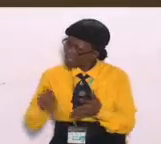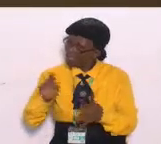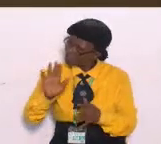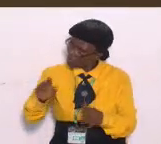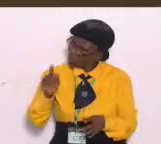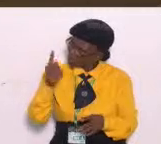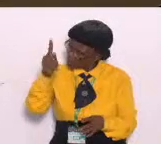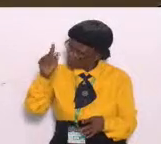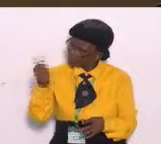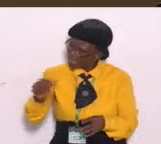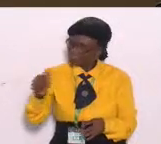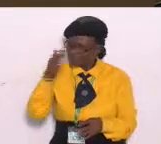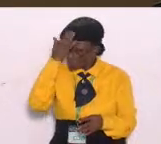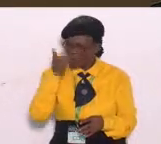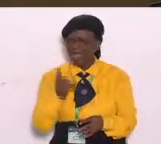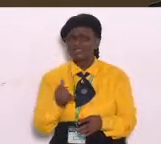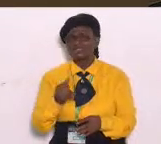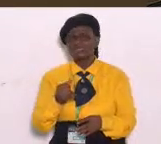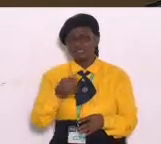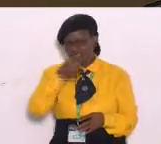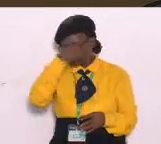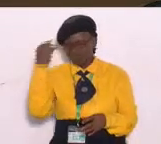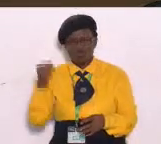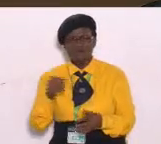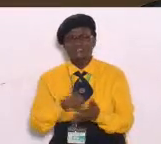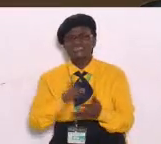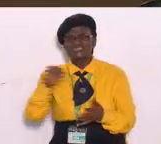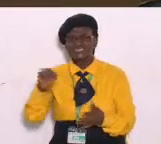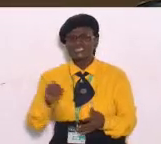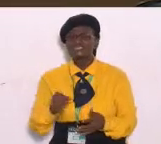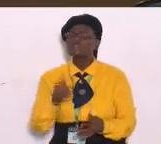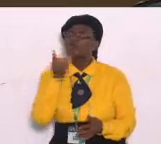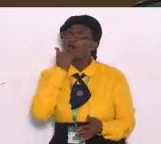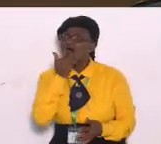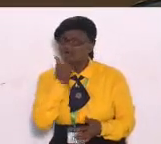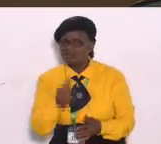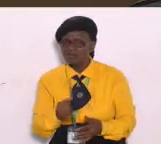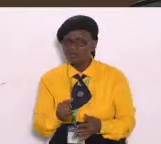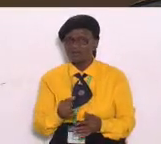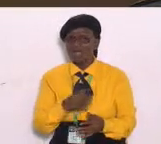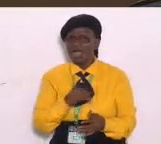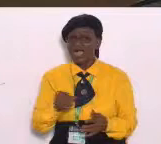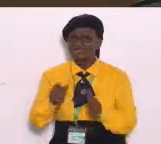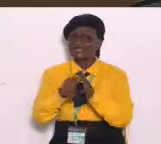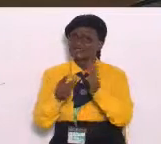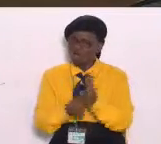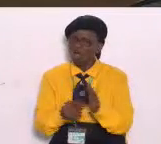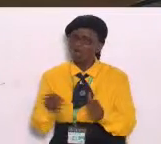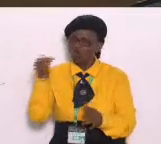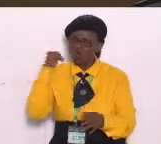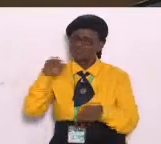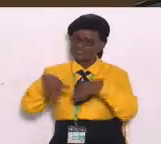Why? Because it is the law. And the law was given